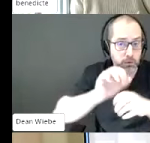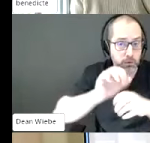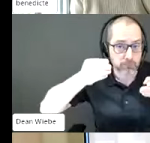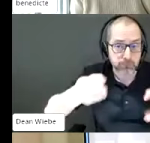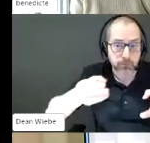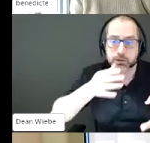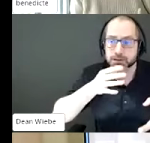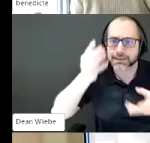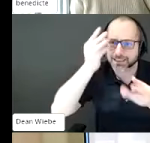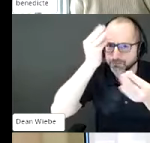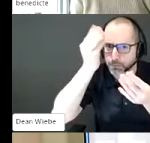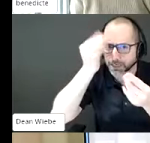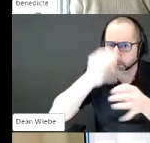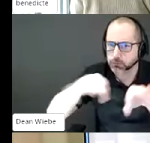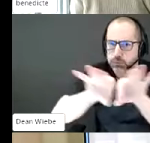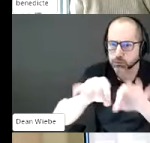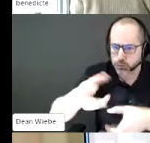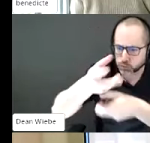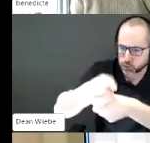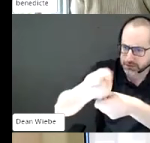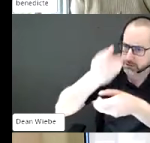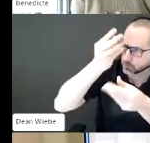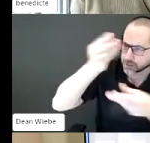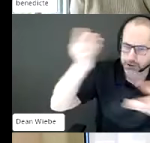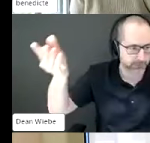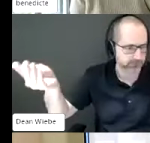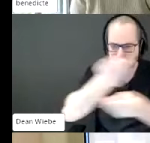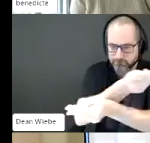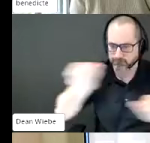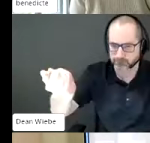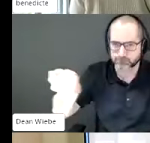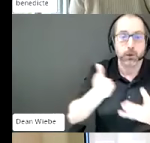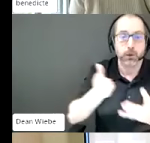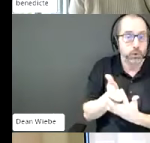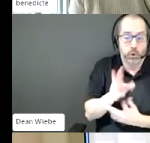reliable information. We do this through our website,